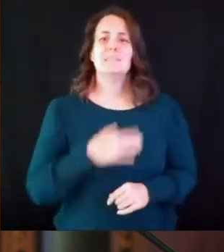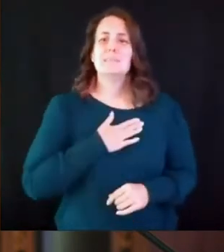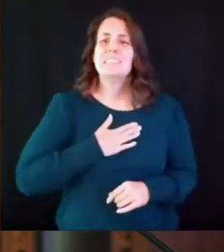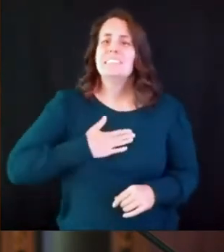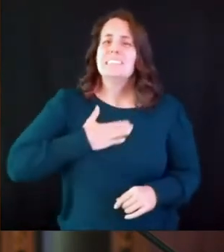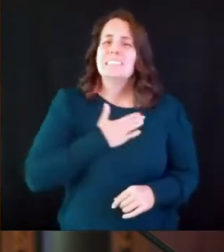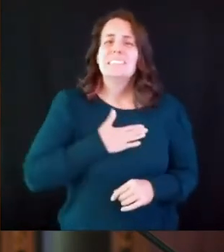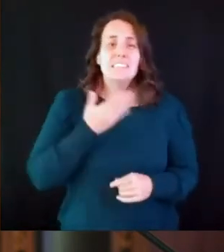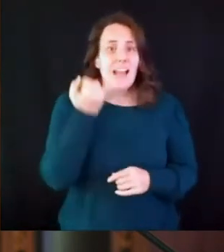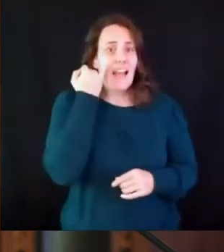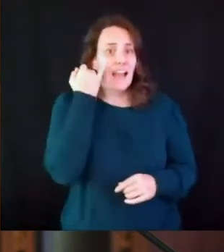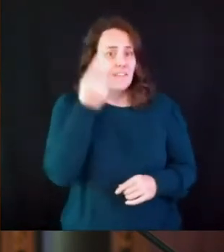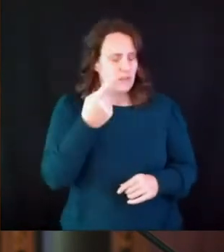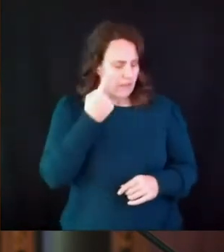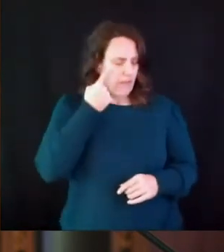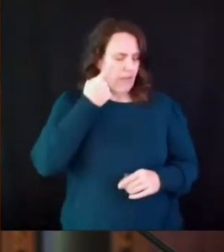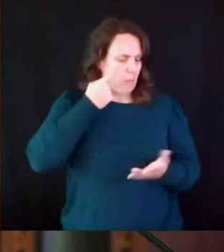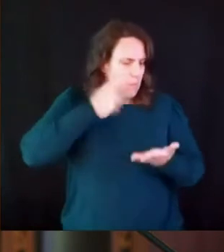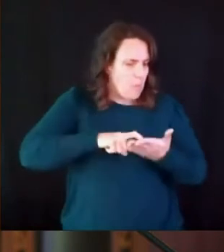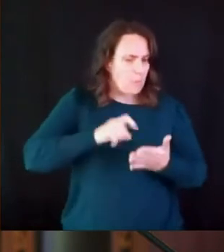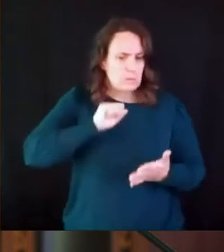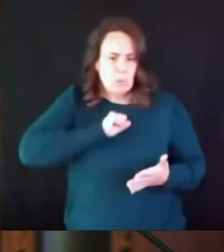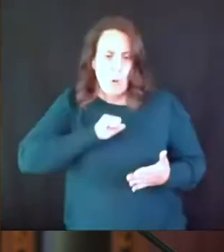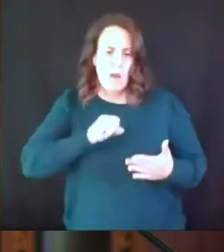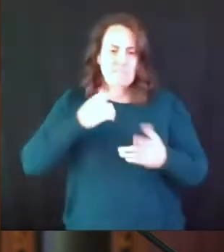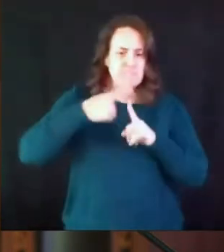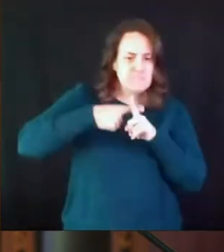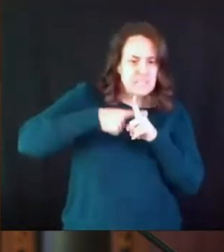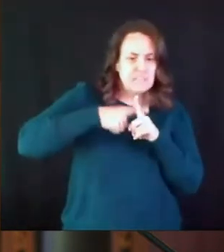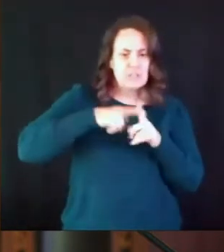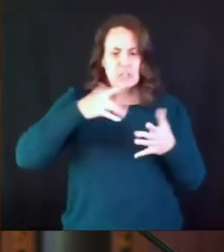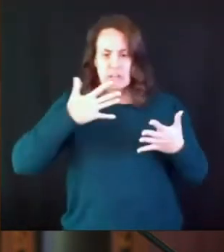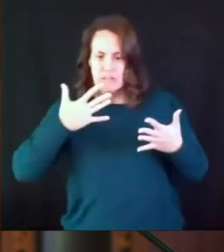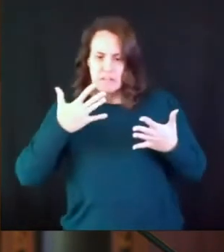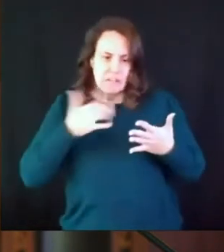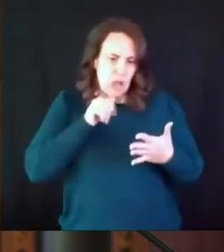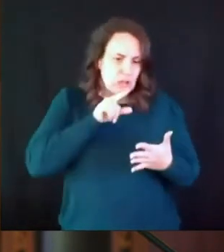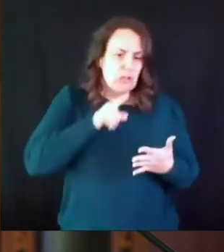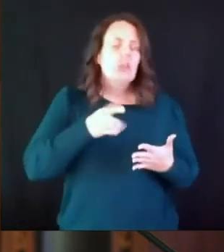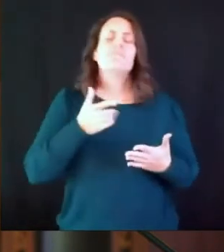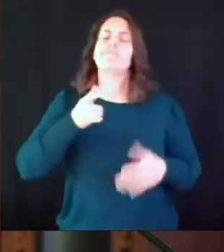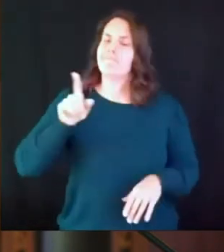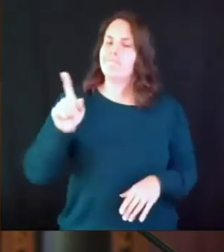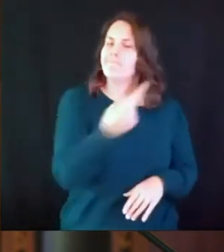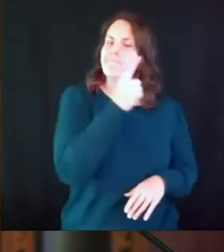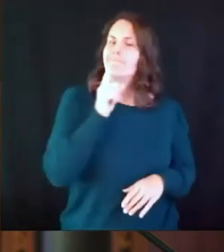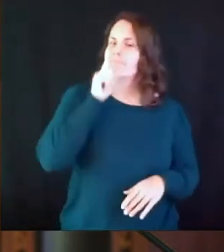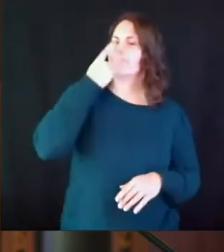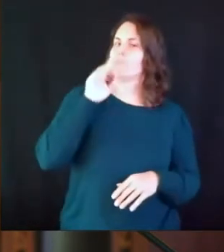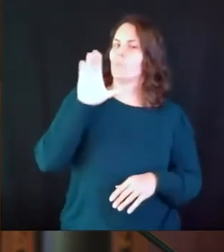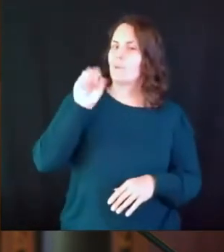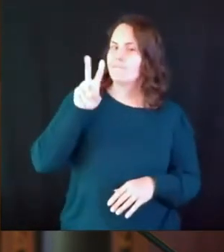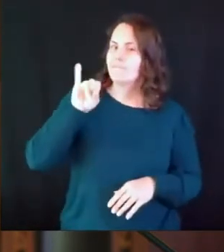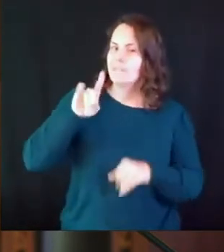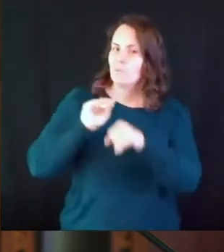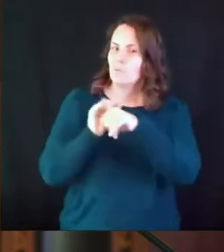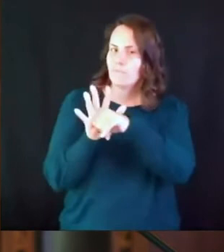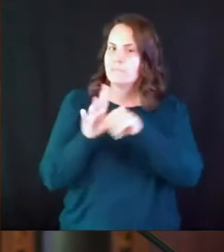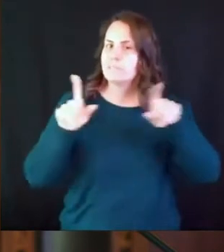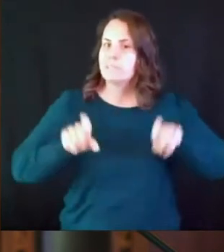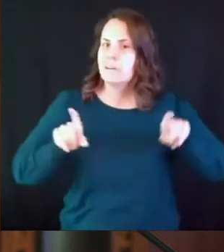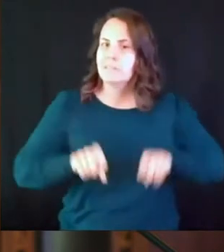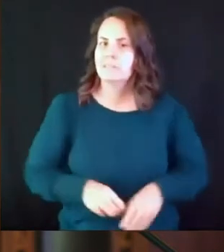and assist them by providing full and truthful information. We're in crisis in Wisconsin. A crisis calls for